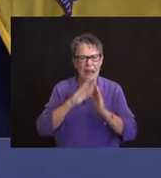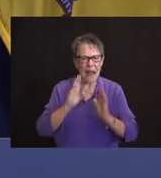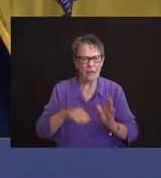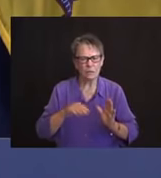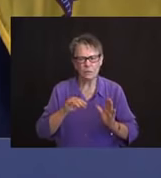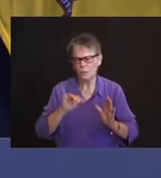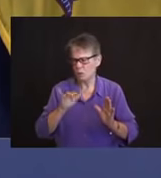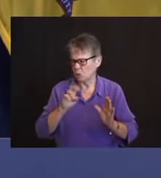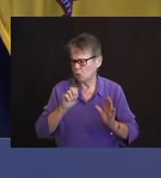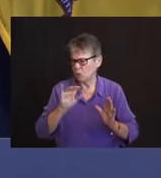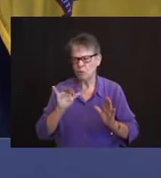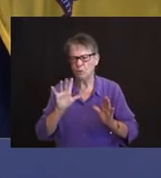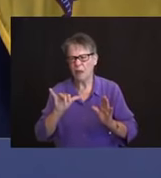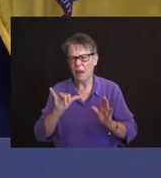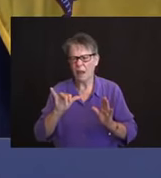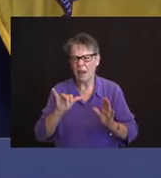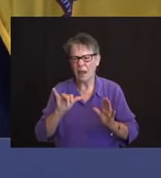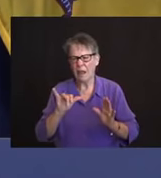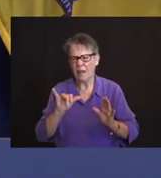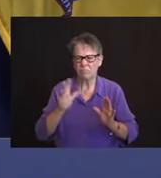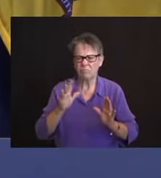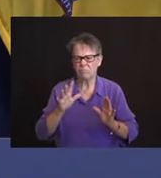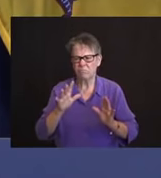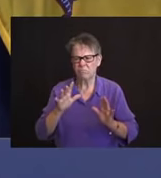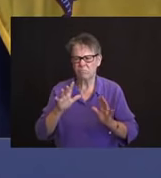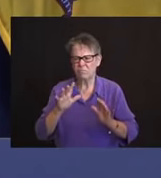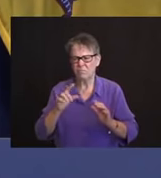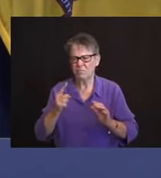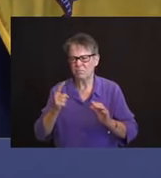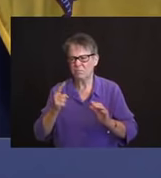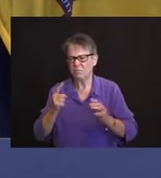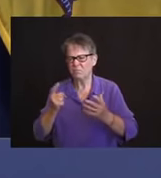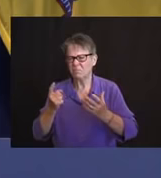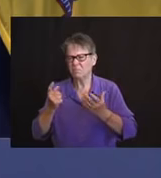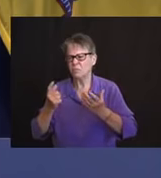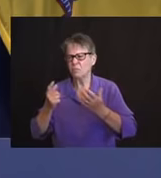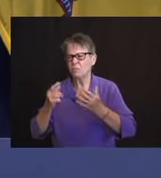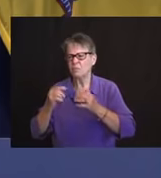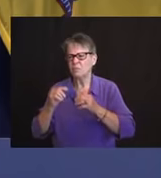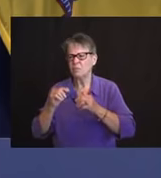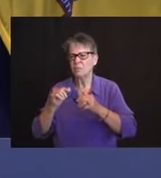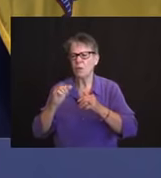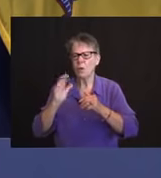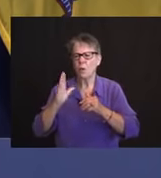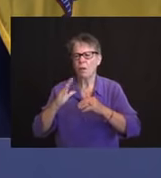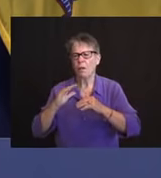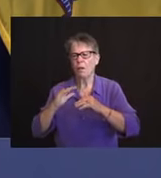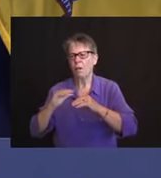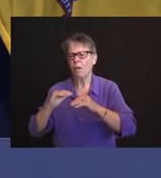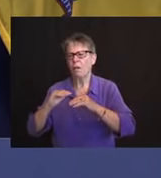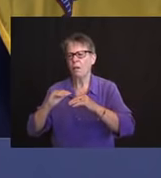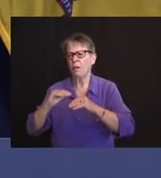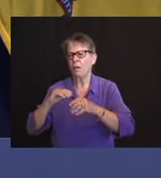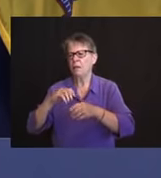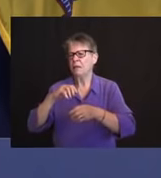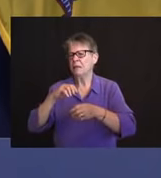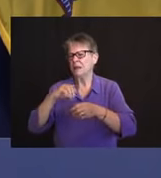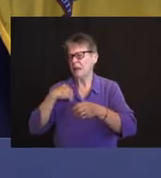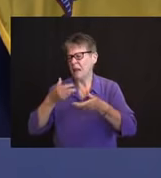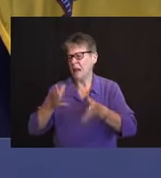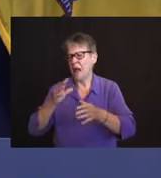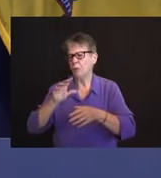indoor number to the lower of 25% or 100. I would think if you're socially distancing,